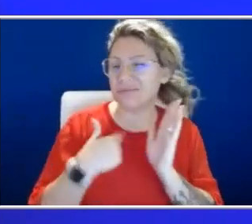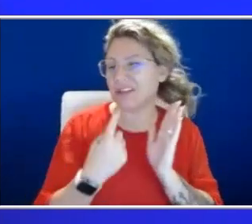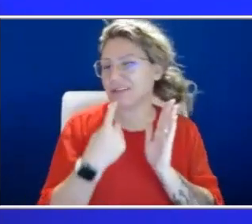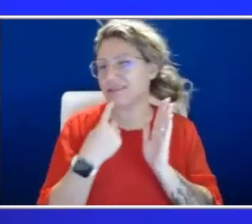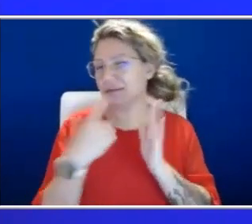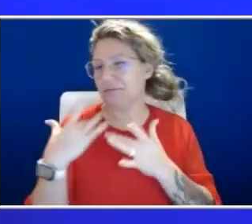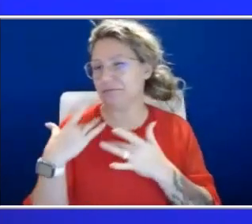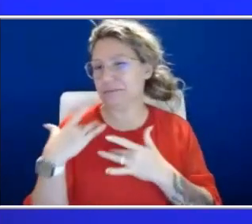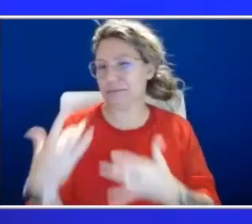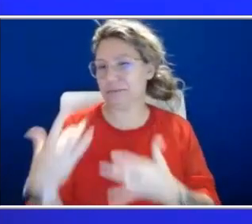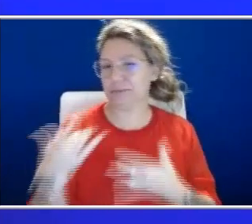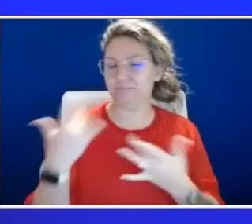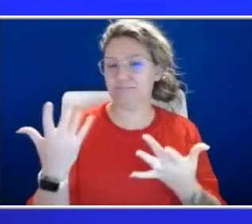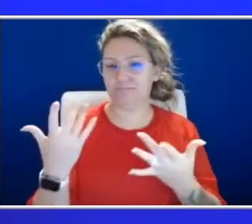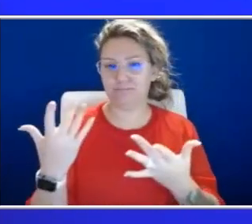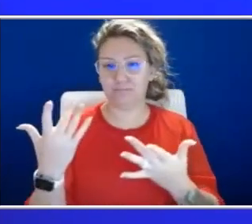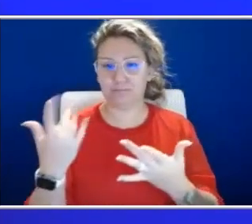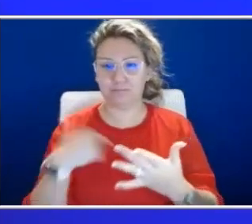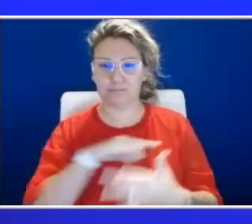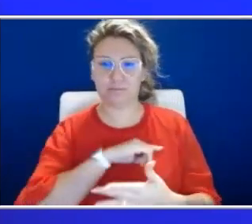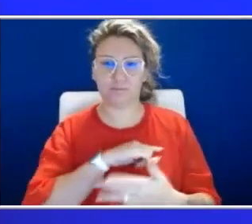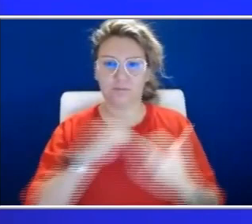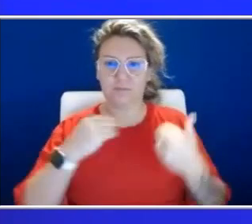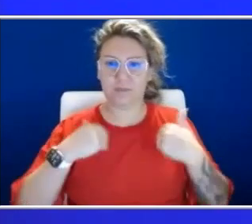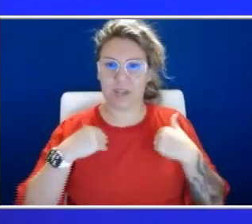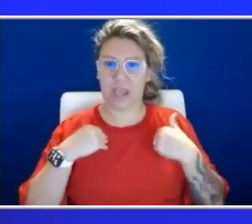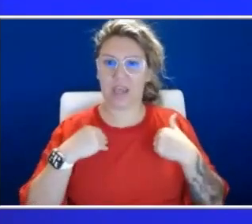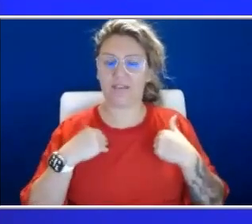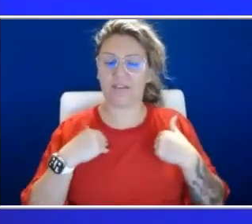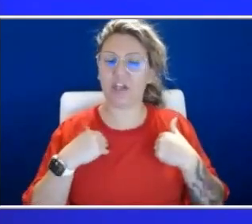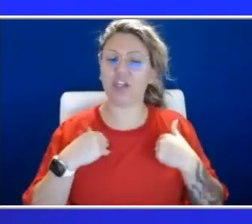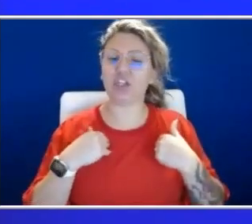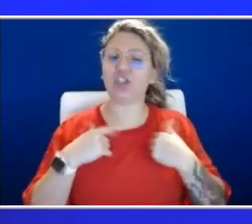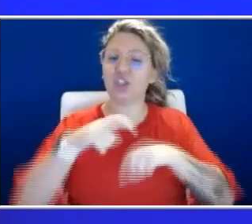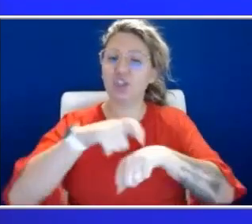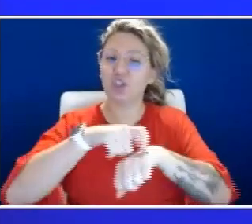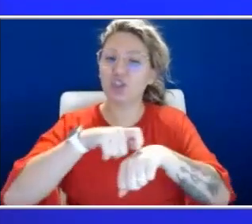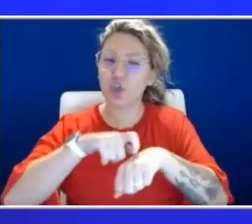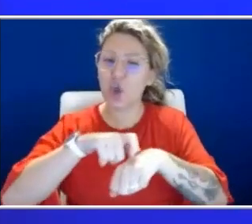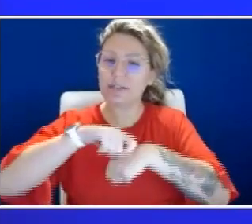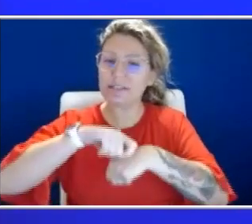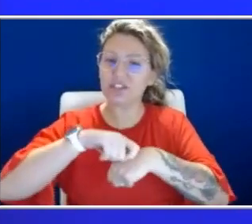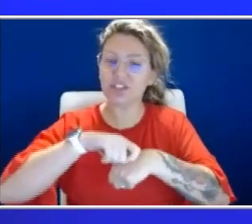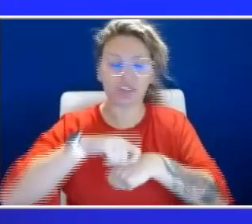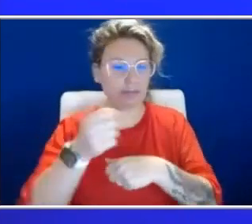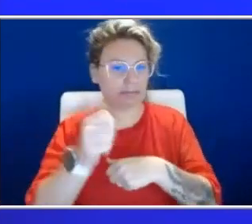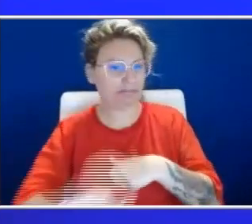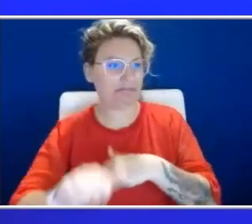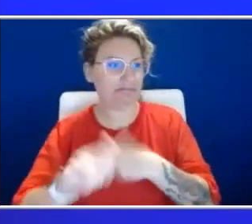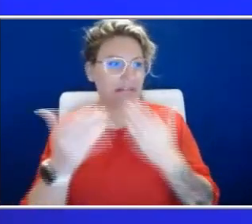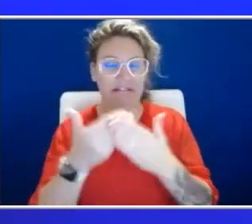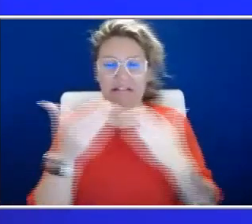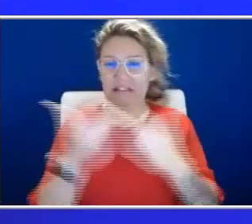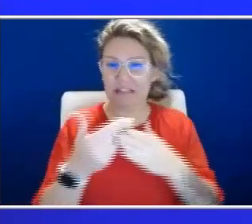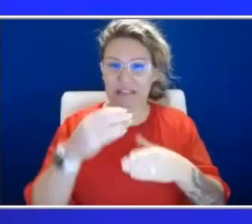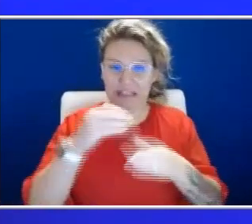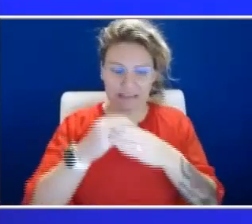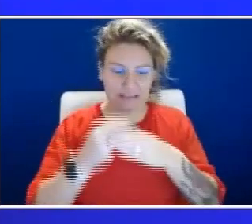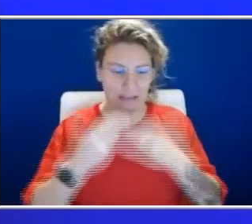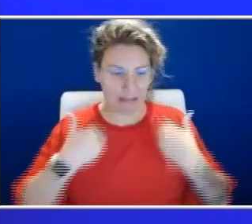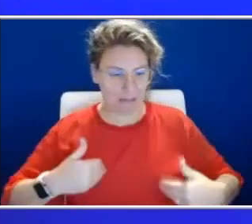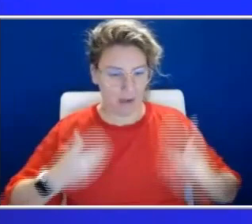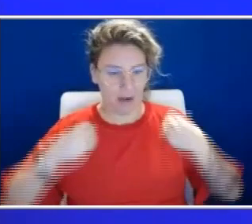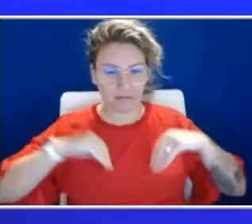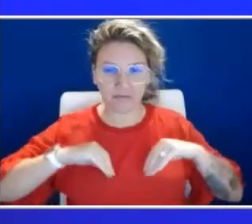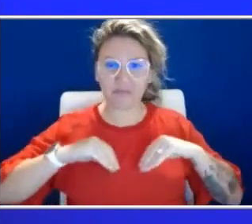is, we form scar tissue around any foreign object, and whether that be like a splinter to a breast implant, and sometimes that can get firm